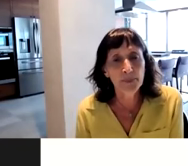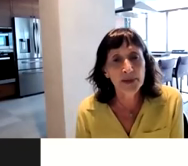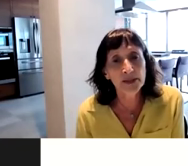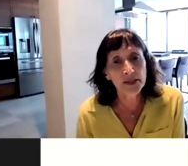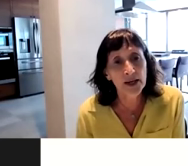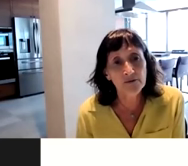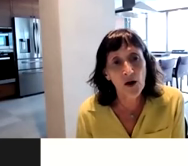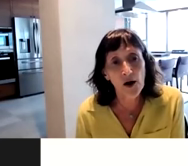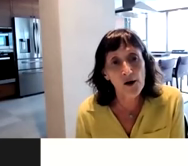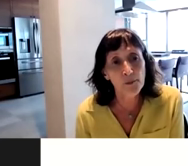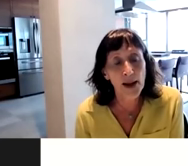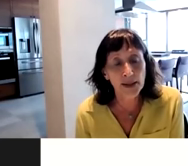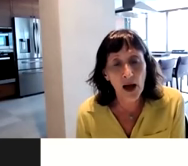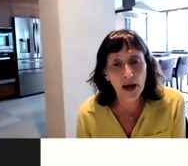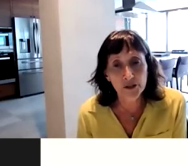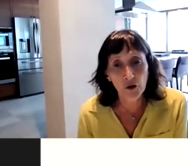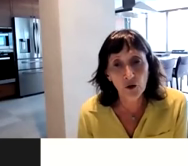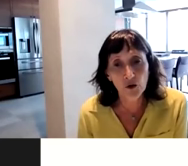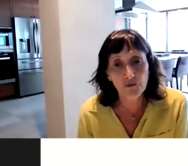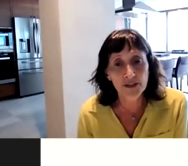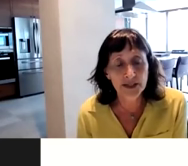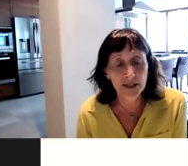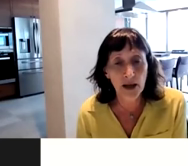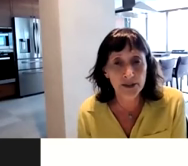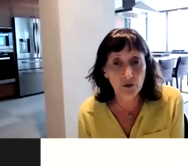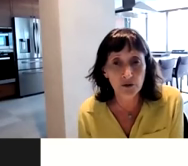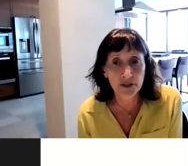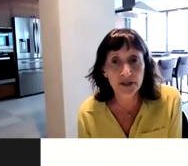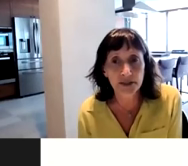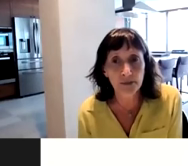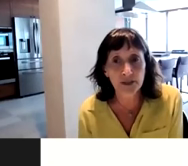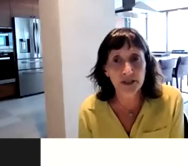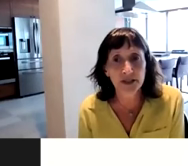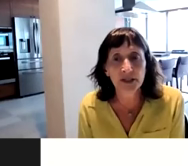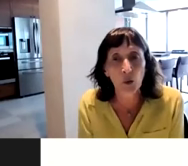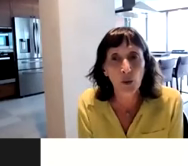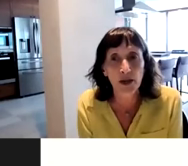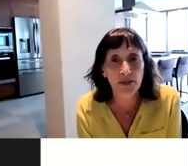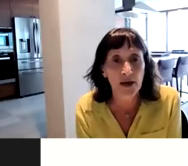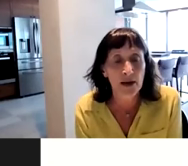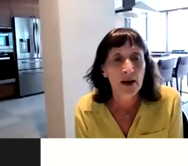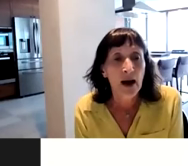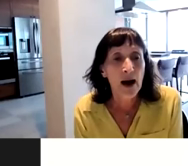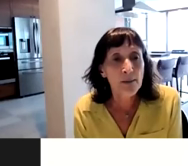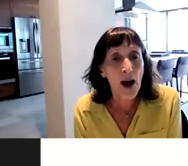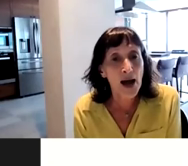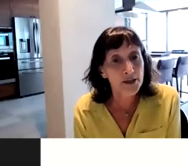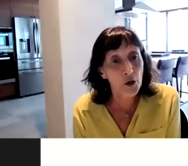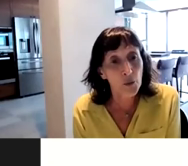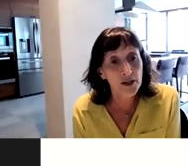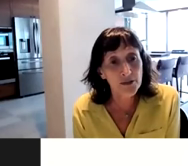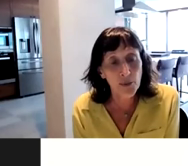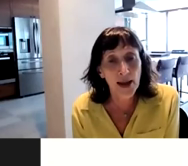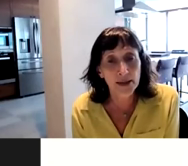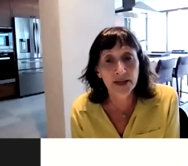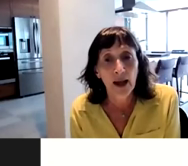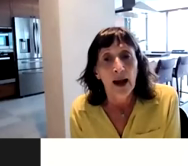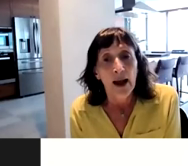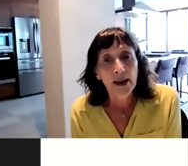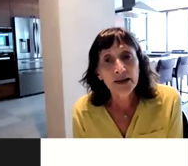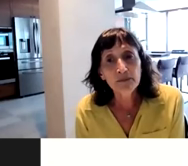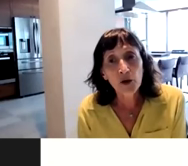the ability of our biological or physiological system to deal with ongoing